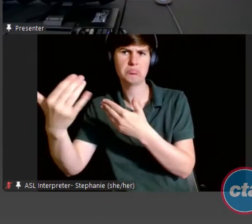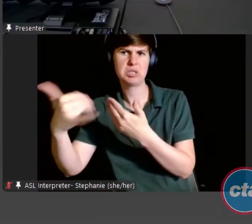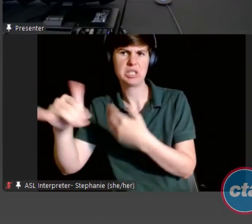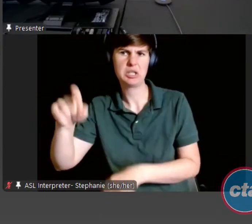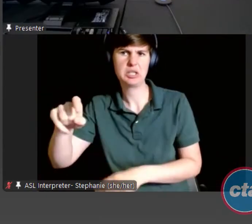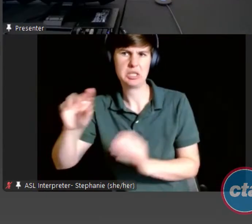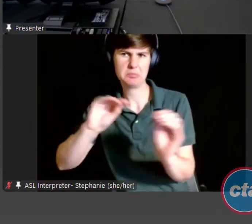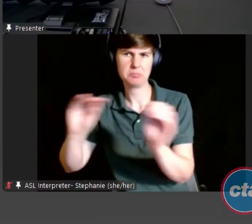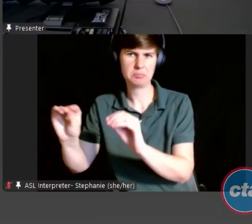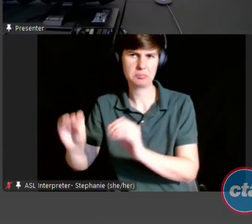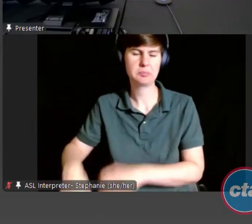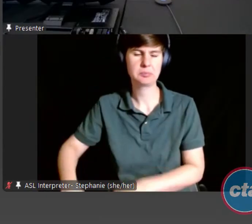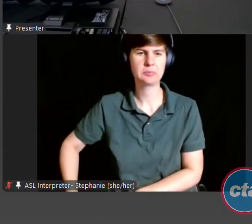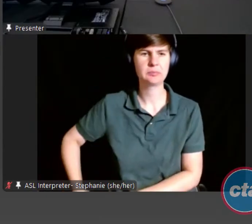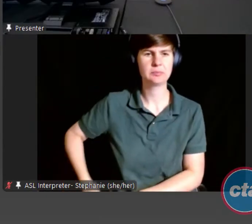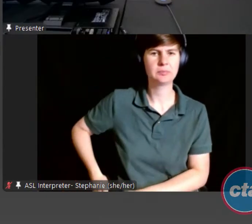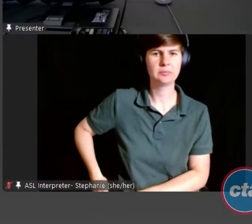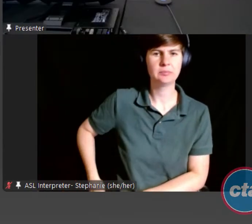So